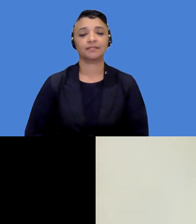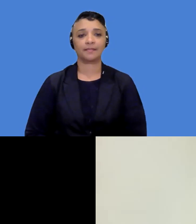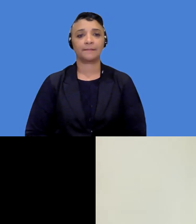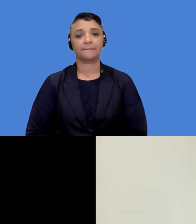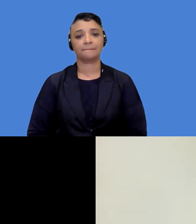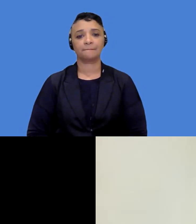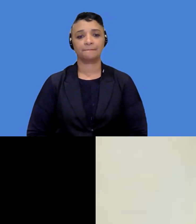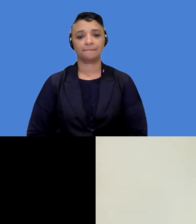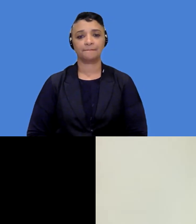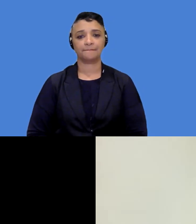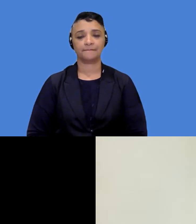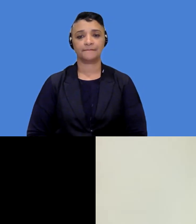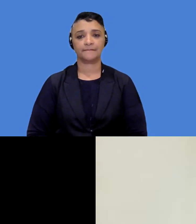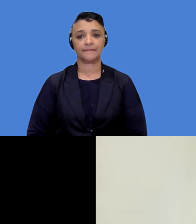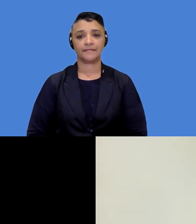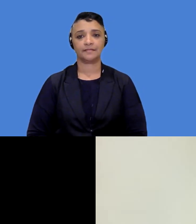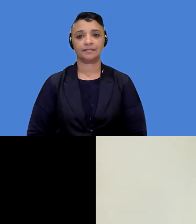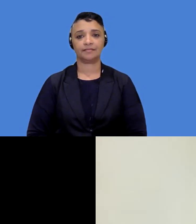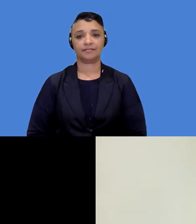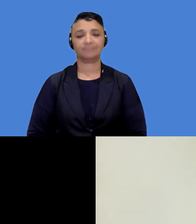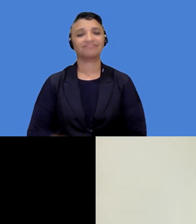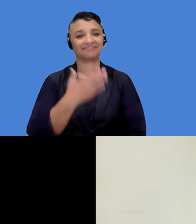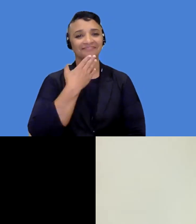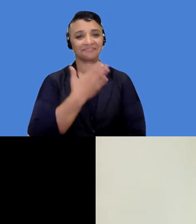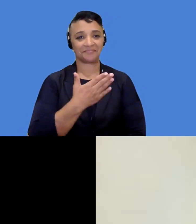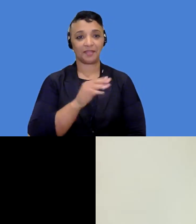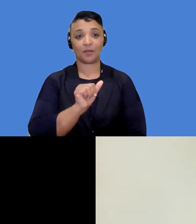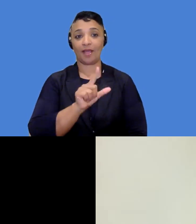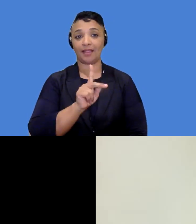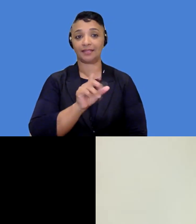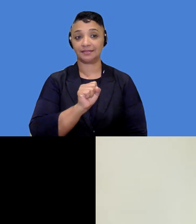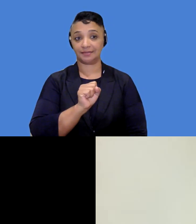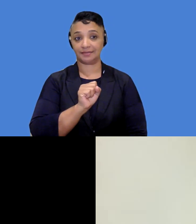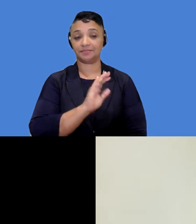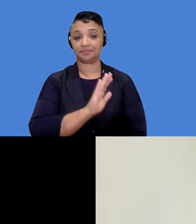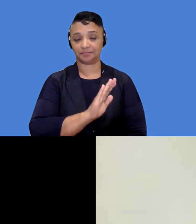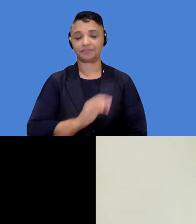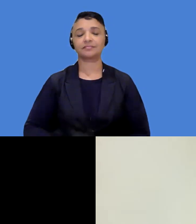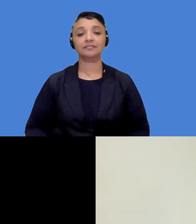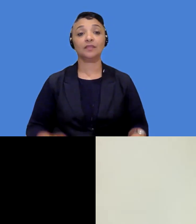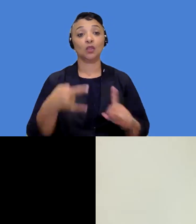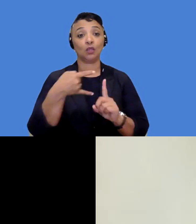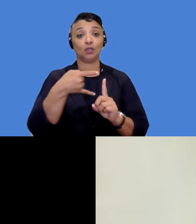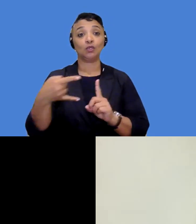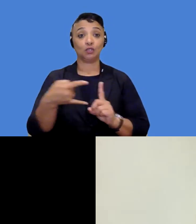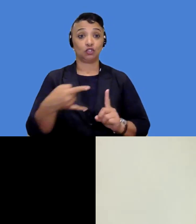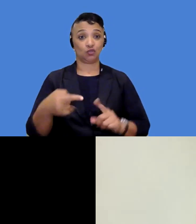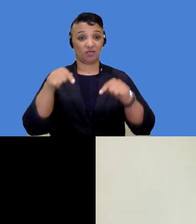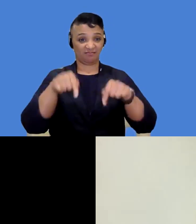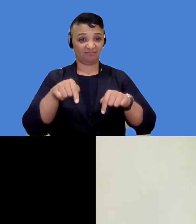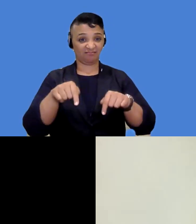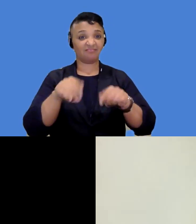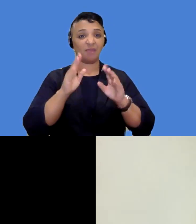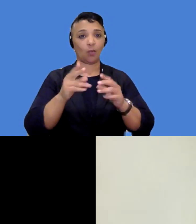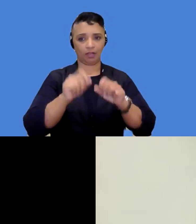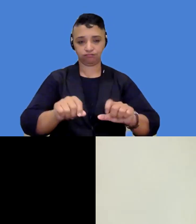Yes, we So started. thank you, Alexandra. So the Zoom platform should have presented